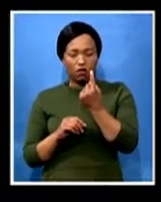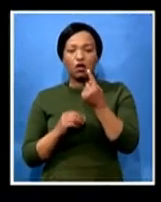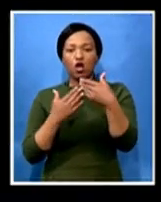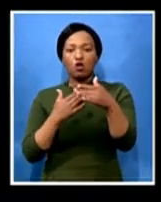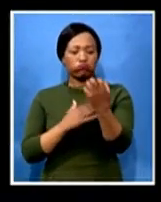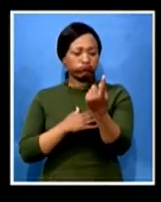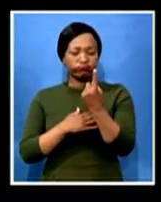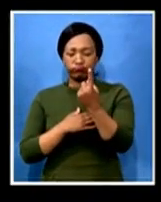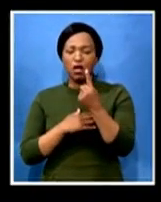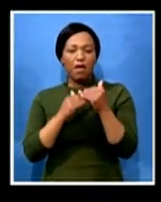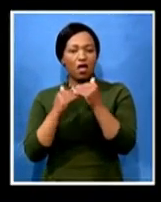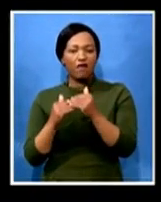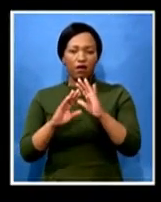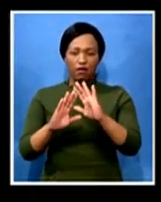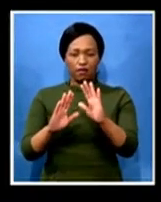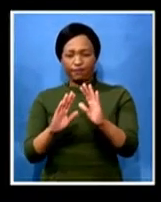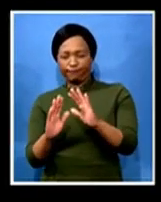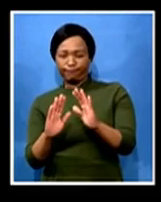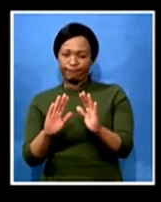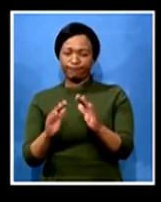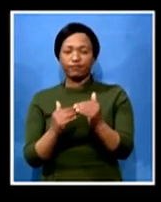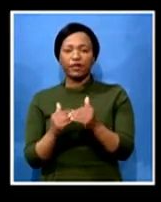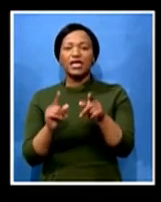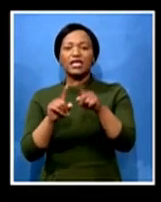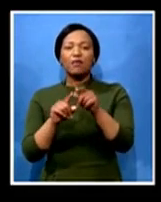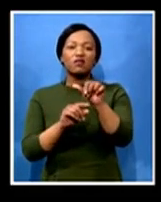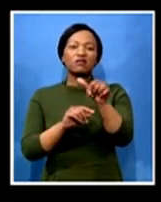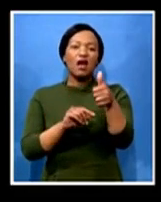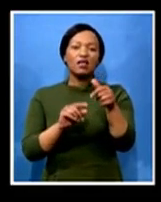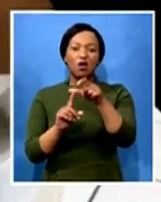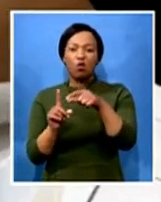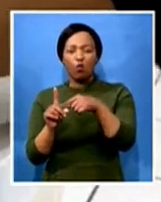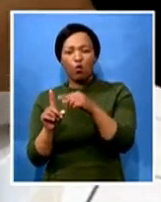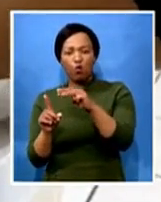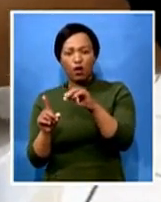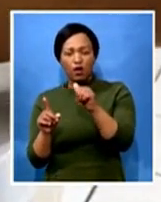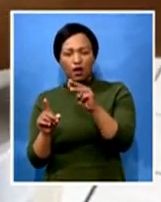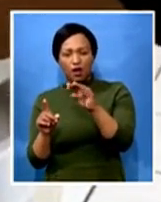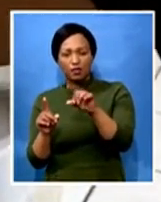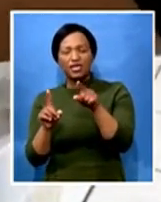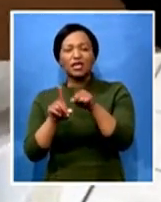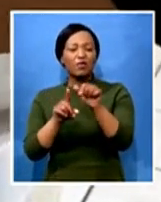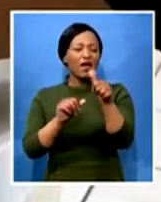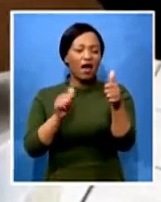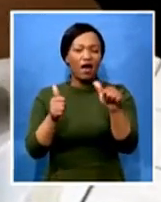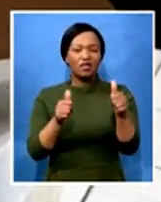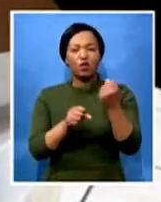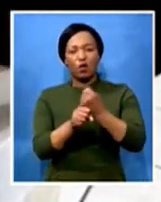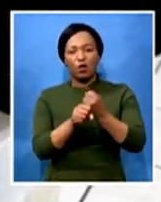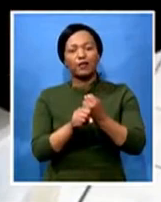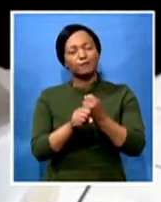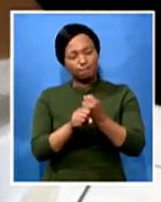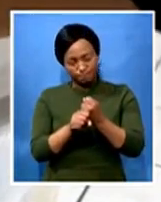other health practitioners, remains resolute in the face of the pandemic. He urges people to adhere to the